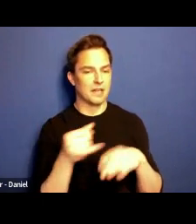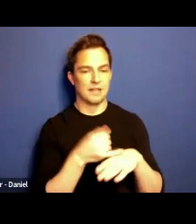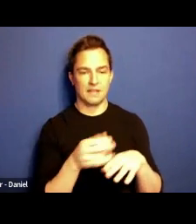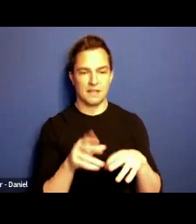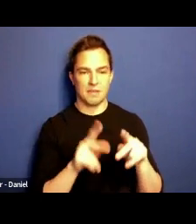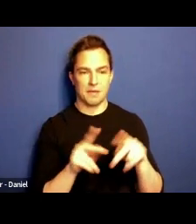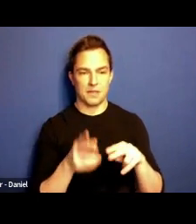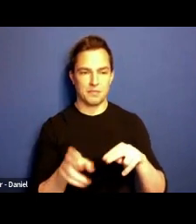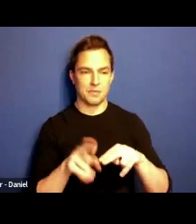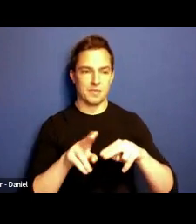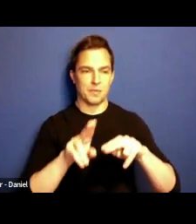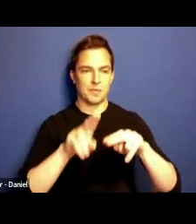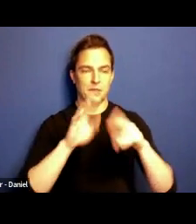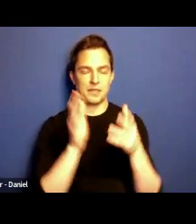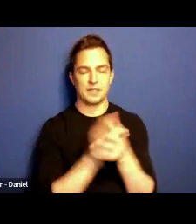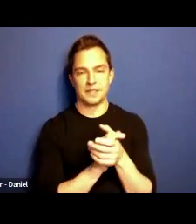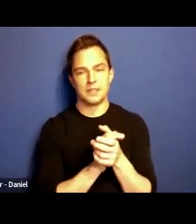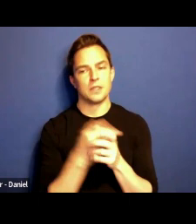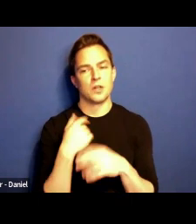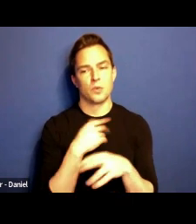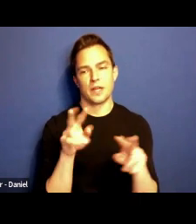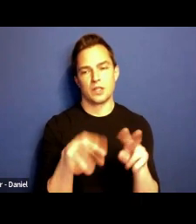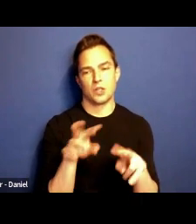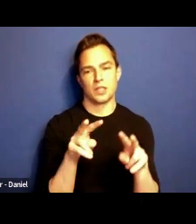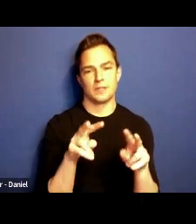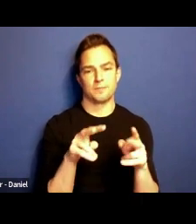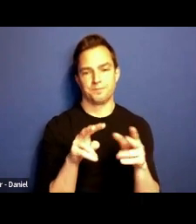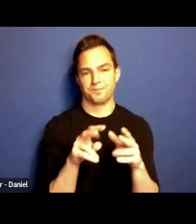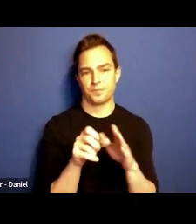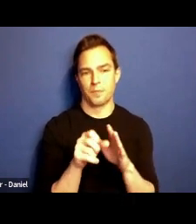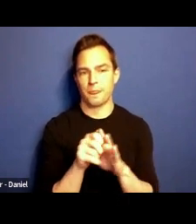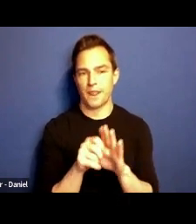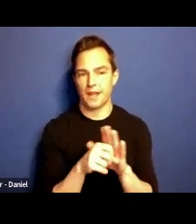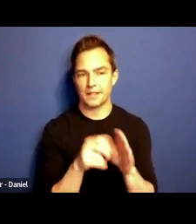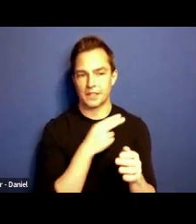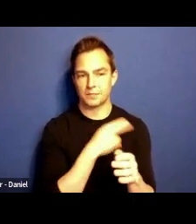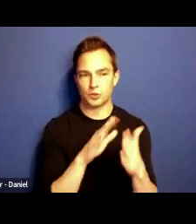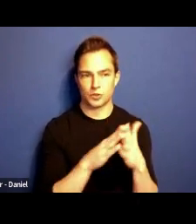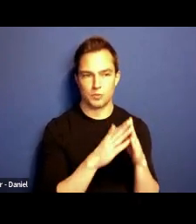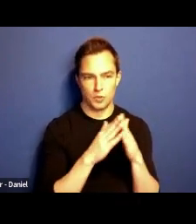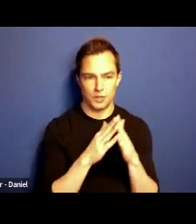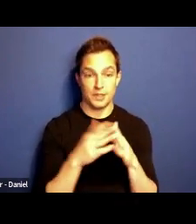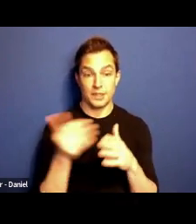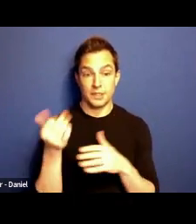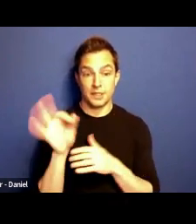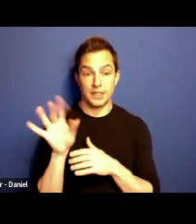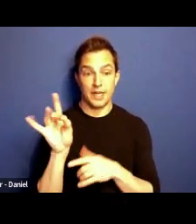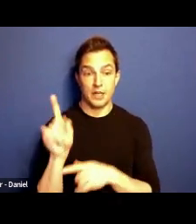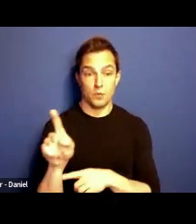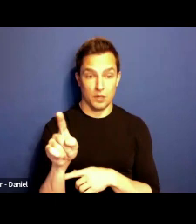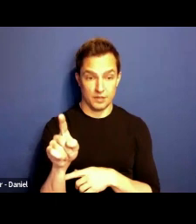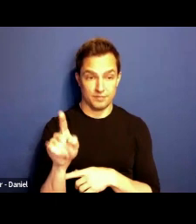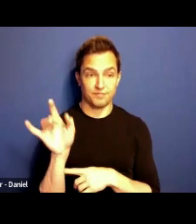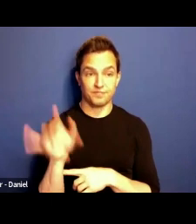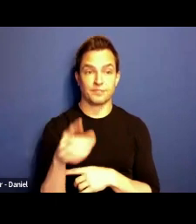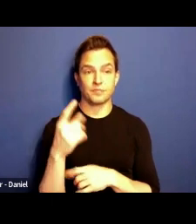adjusted. But we can look at it, what's spent for state hospitals or community. What we see back in 1981, which was the year before